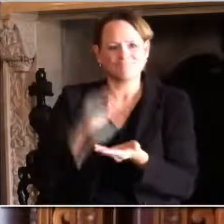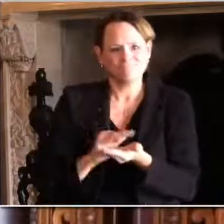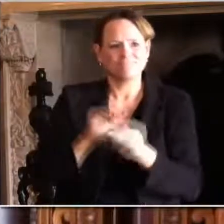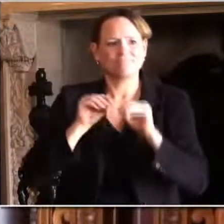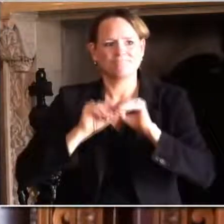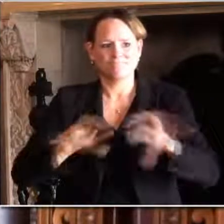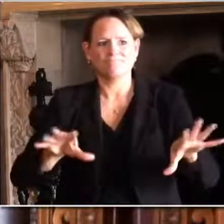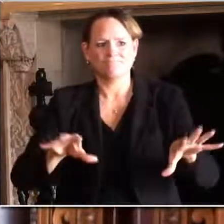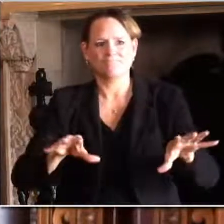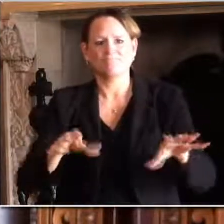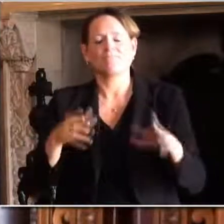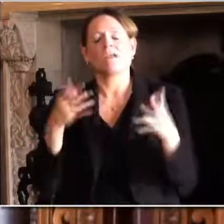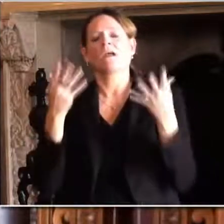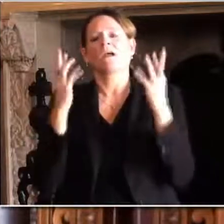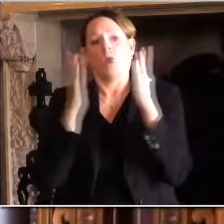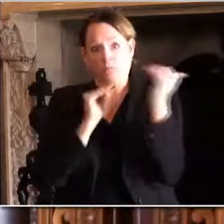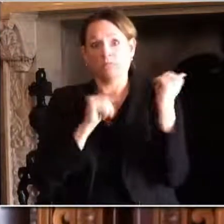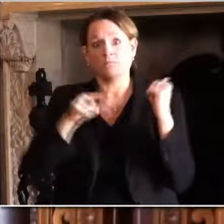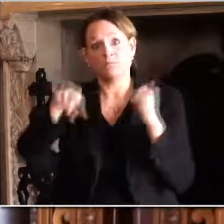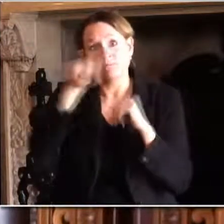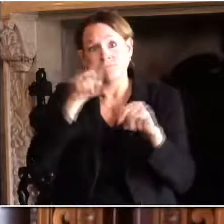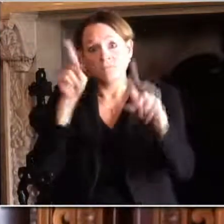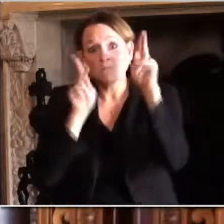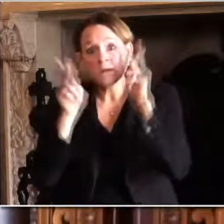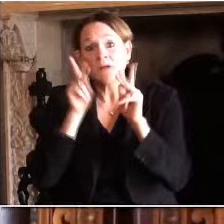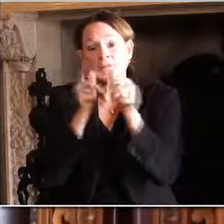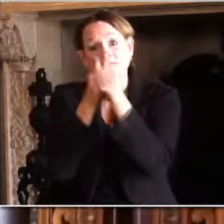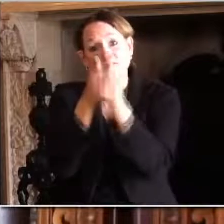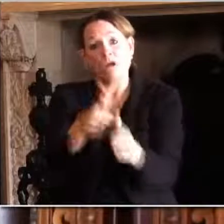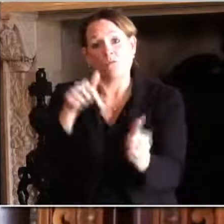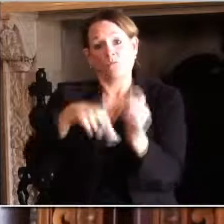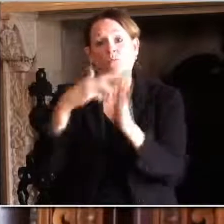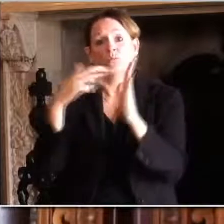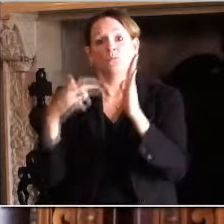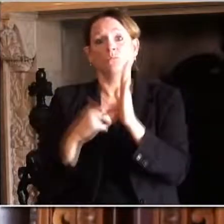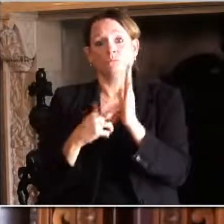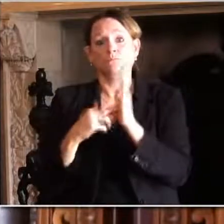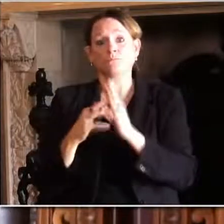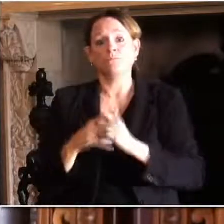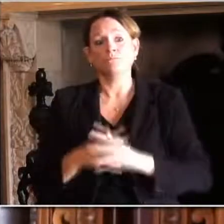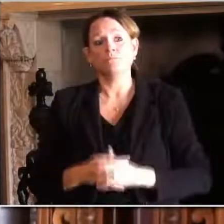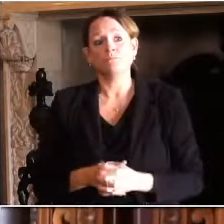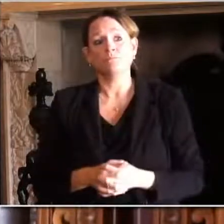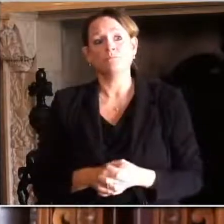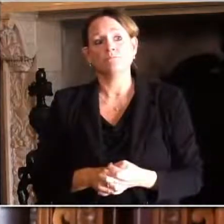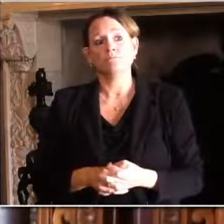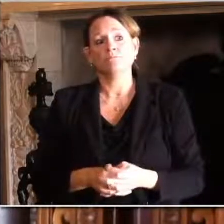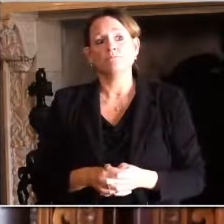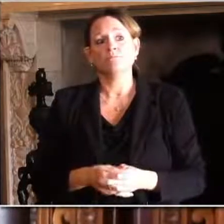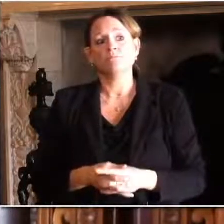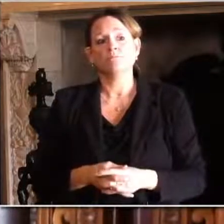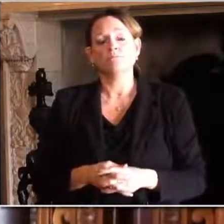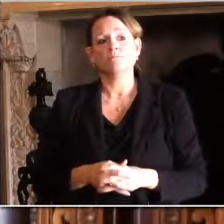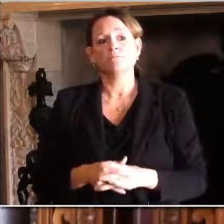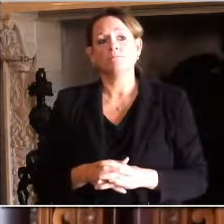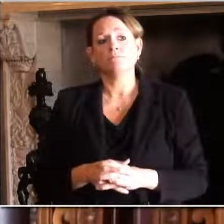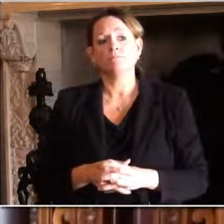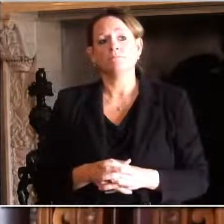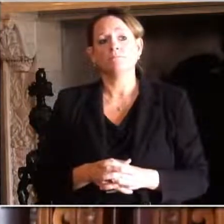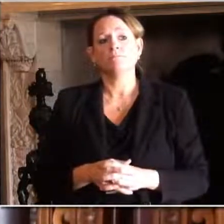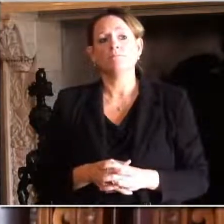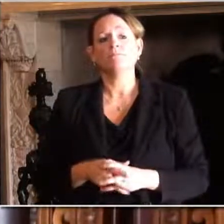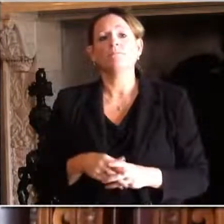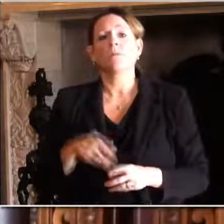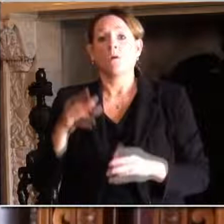that local officials try to educate first before going down the enforcement route, because again, it's a